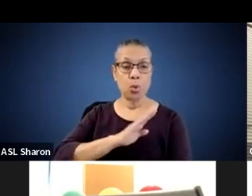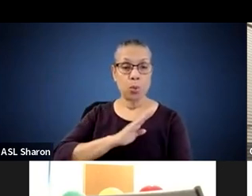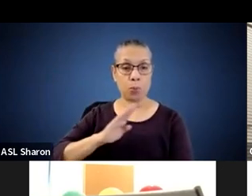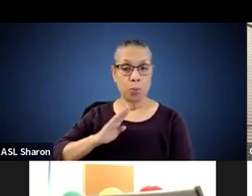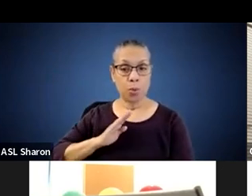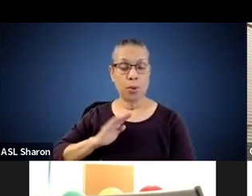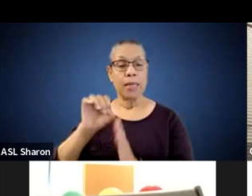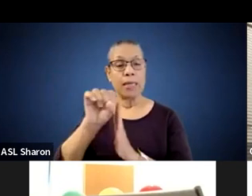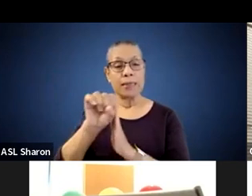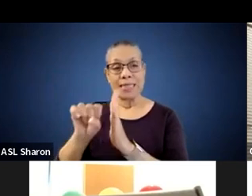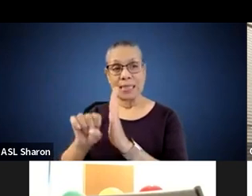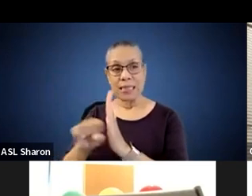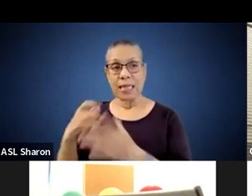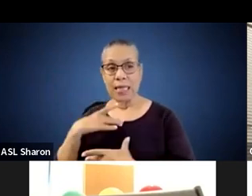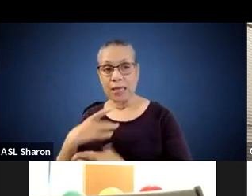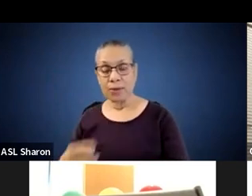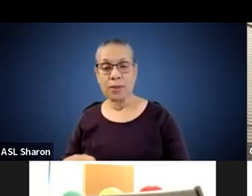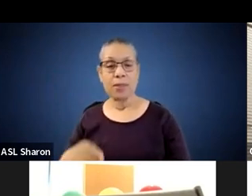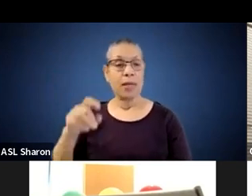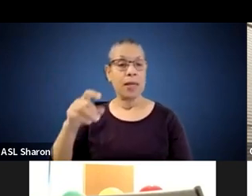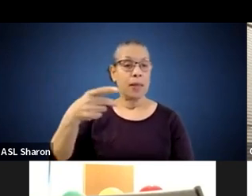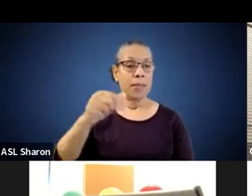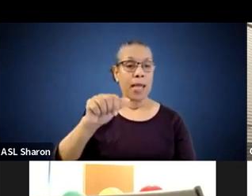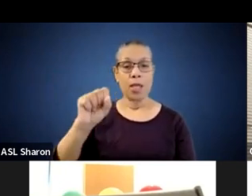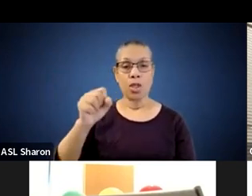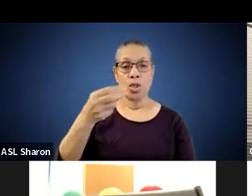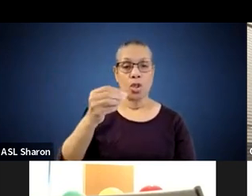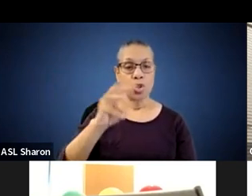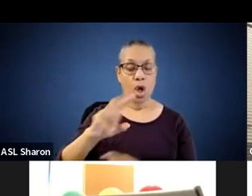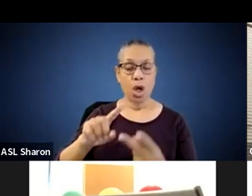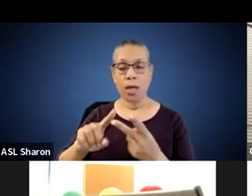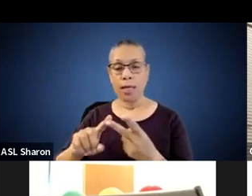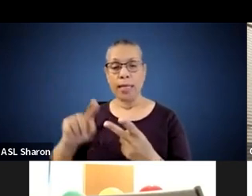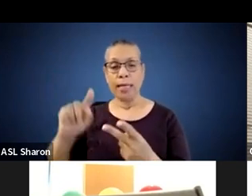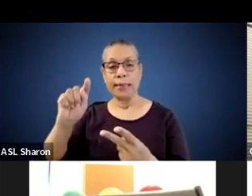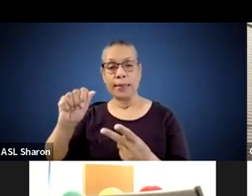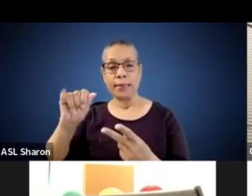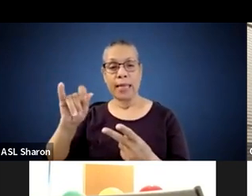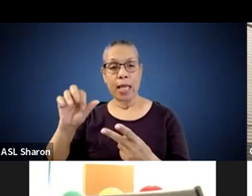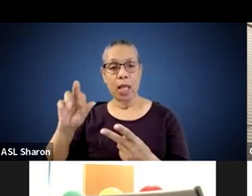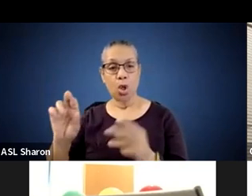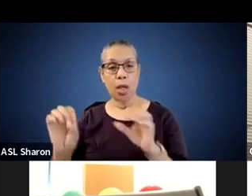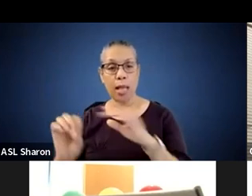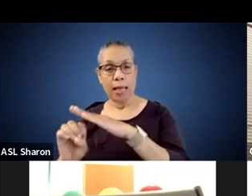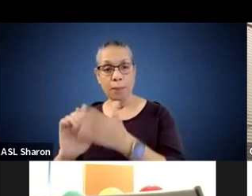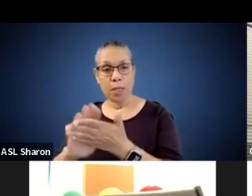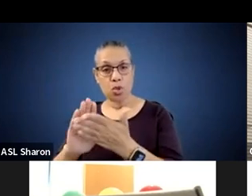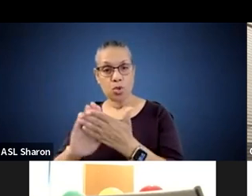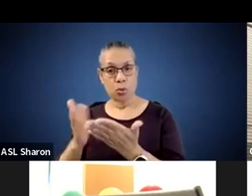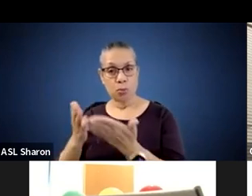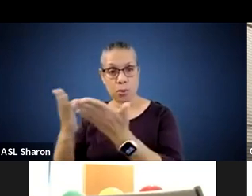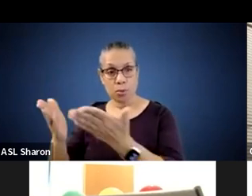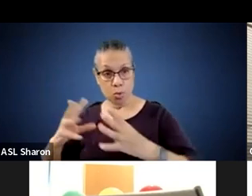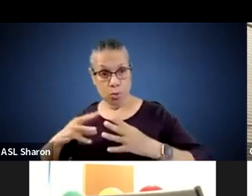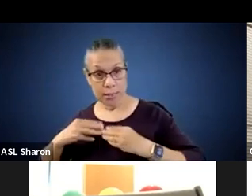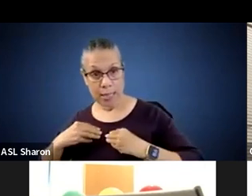statements of interest for the PA Shaw and Charles Taylor elementary schools as presented is there a motion so